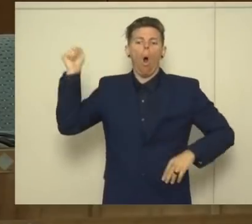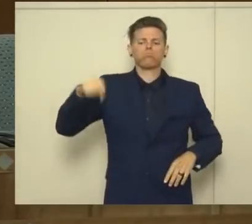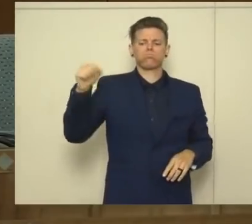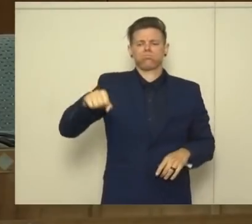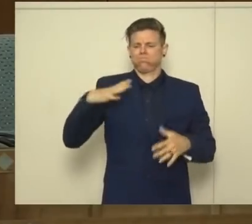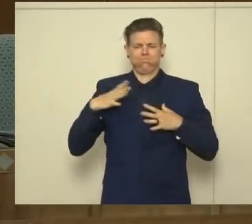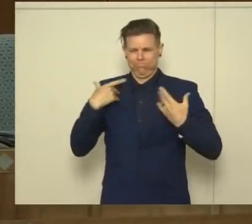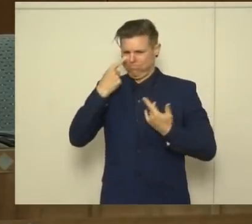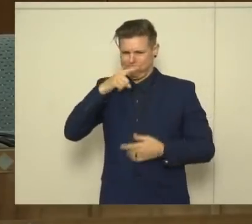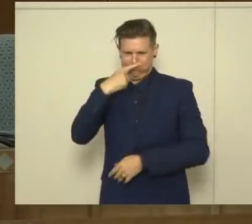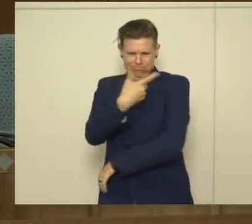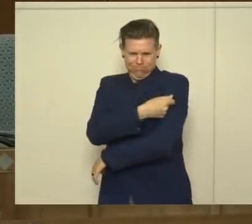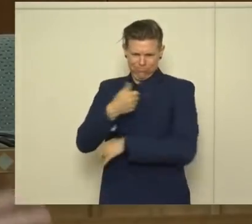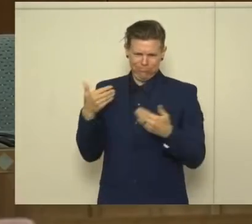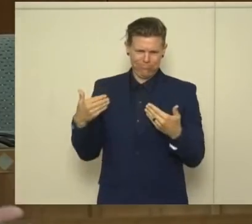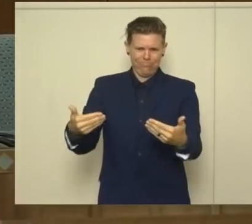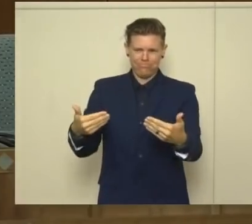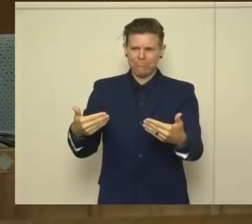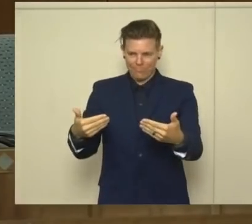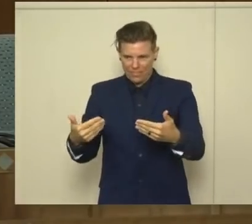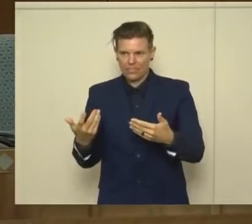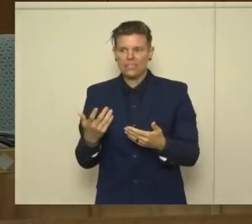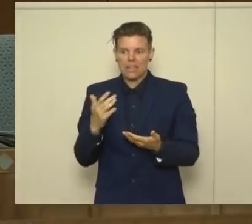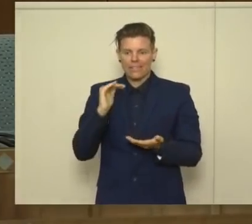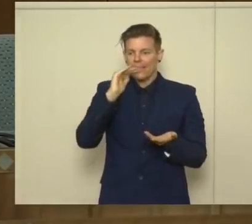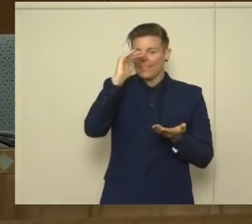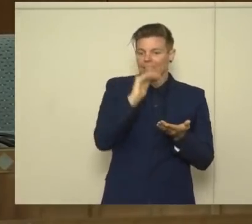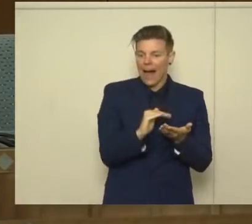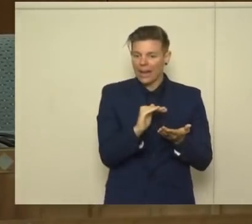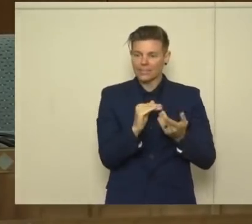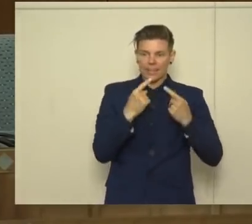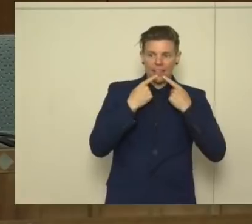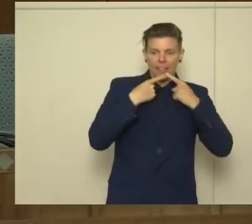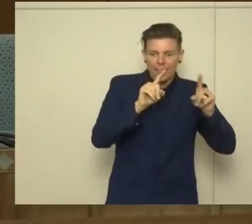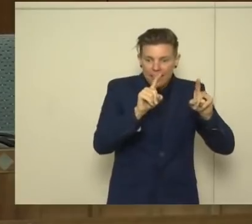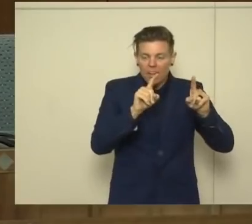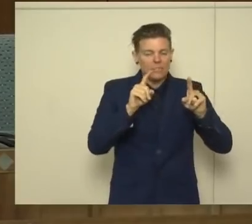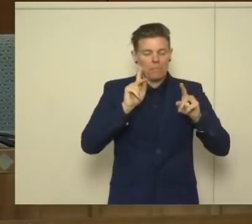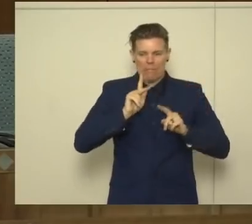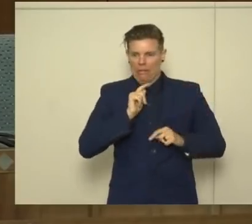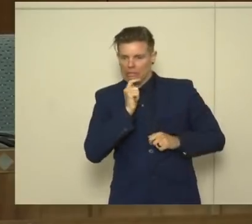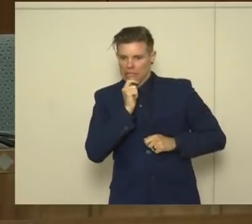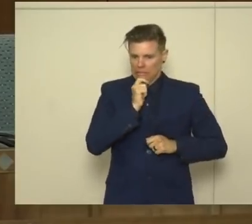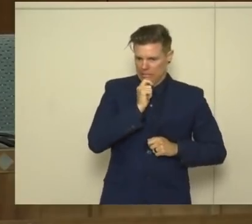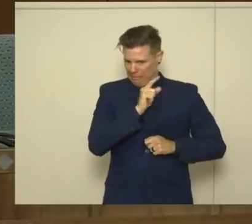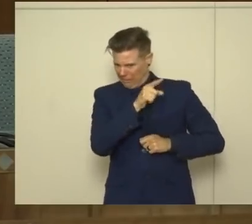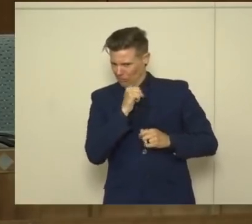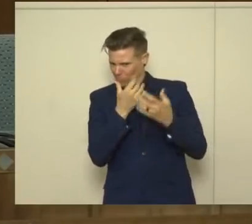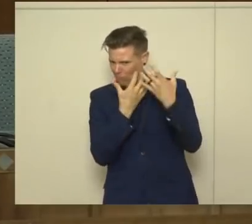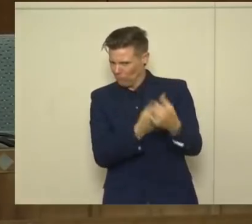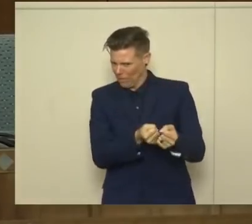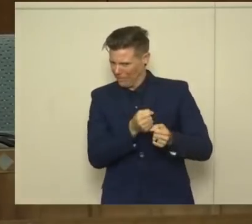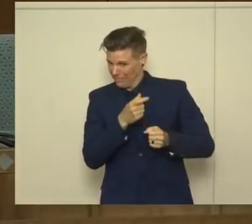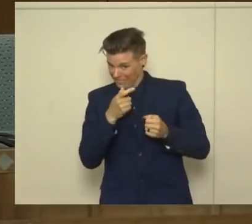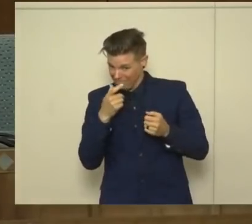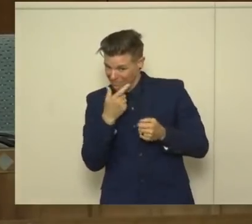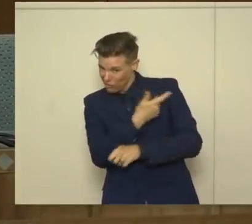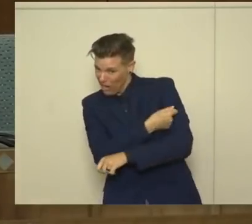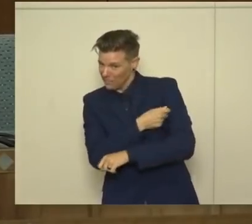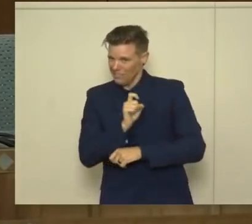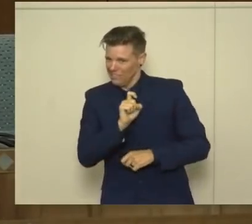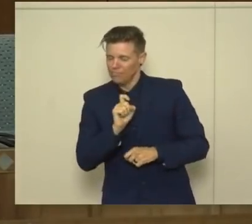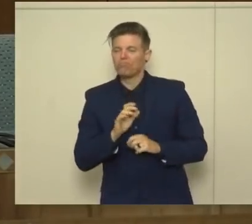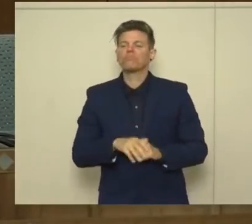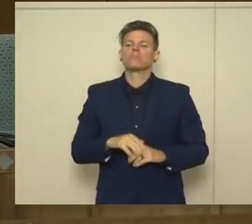of good news for us, I think in New Mexico or anywhere, is you don't need 100% of people to get the vaccine to develop the herd immunity.